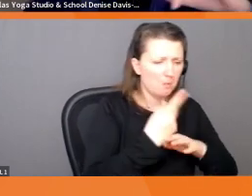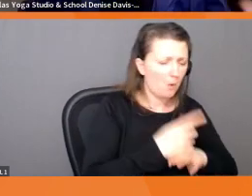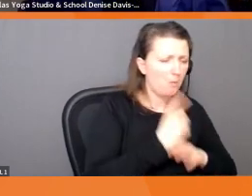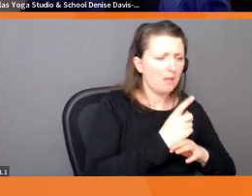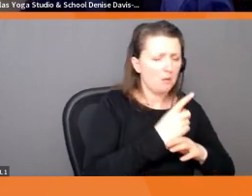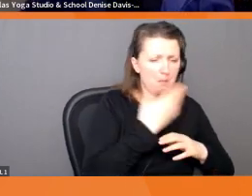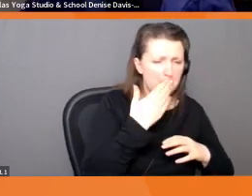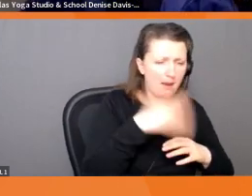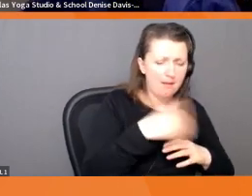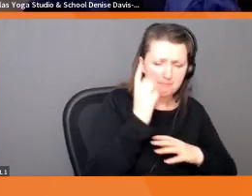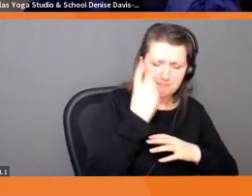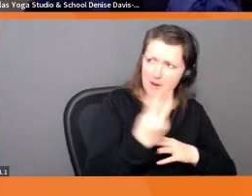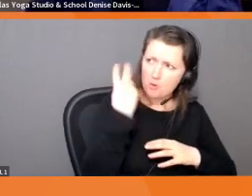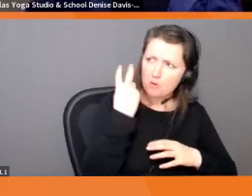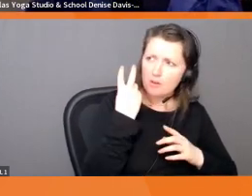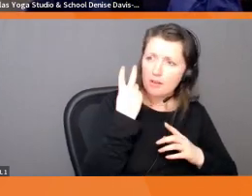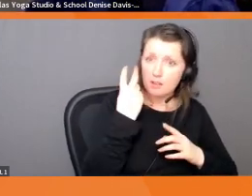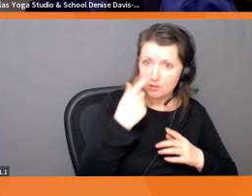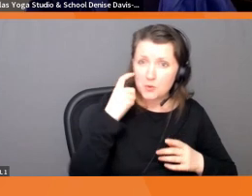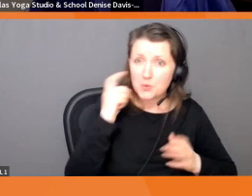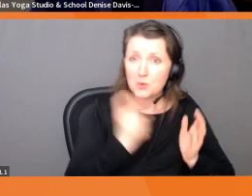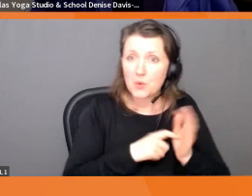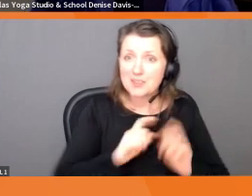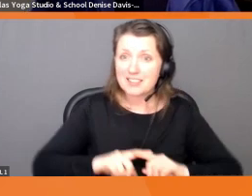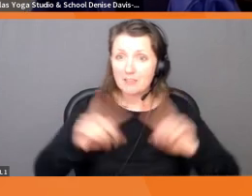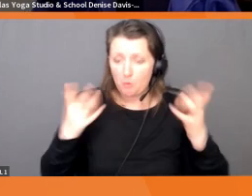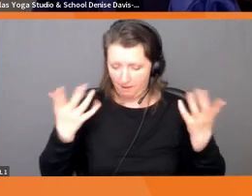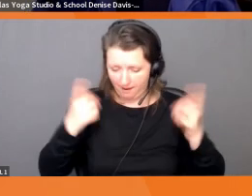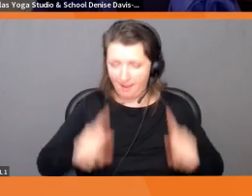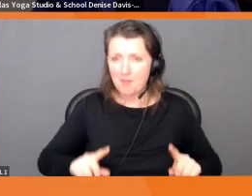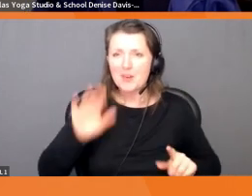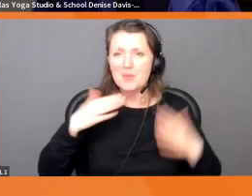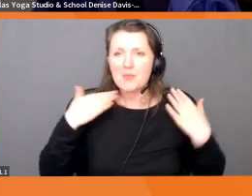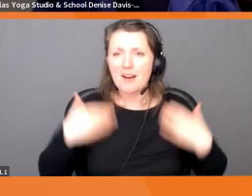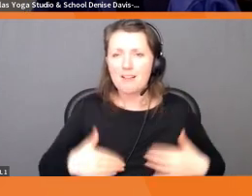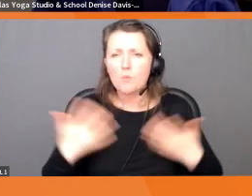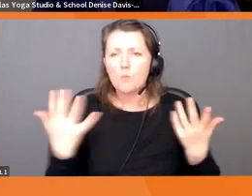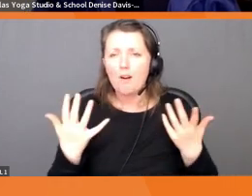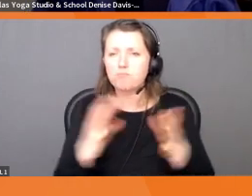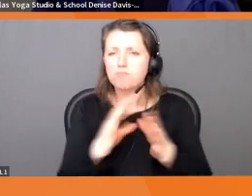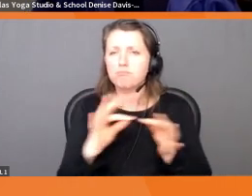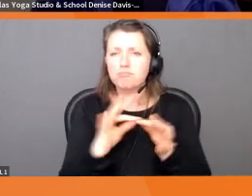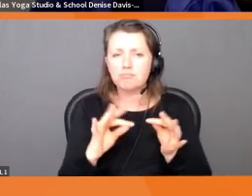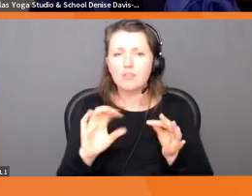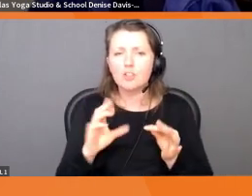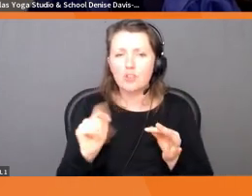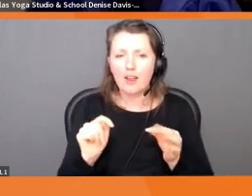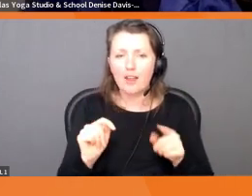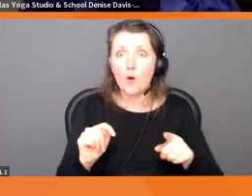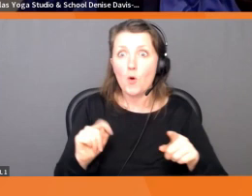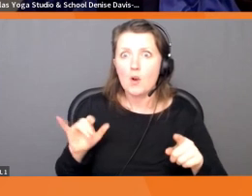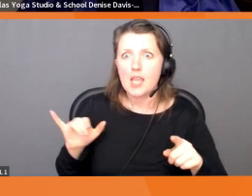hand? Anyone want to talk about that experience? I found that doing this with multiple groups, that yes, we've got a